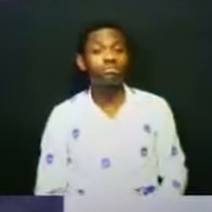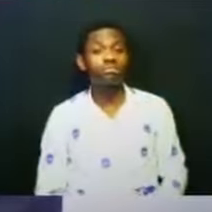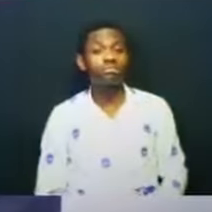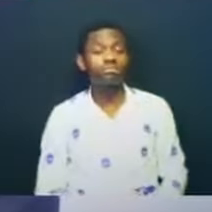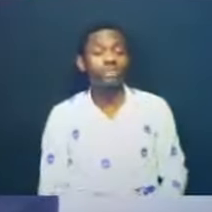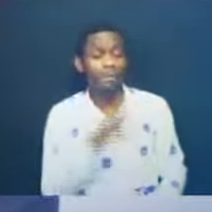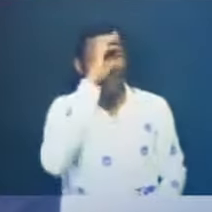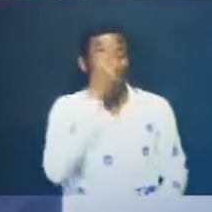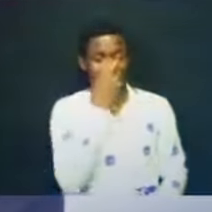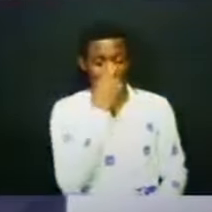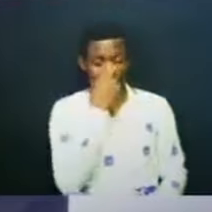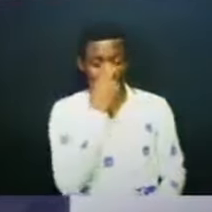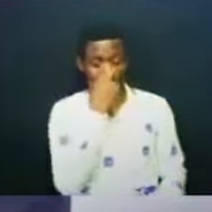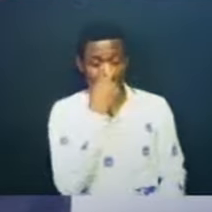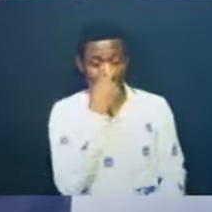And this blind man,